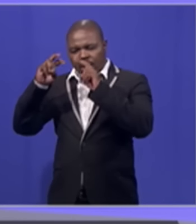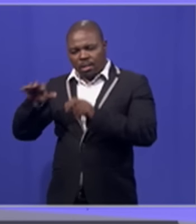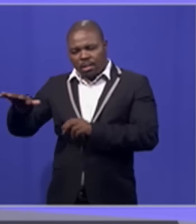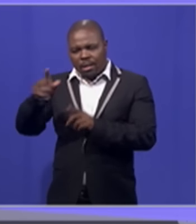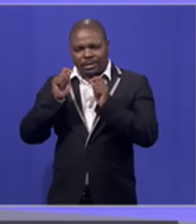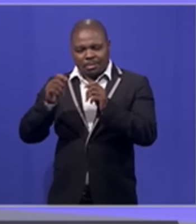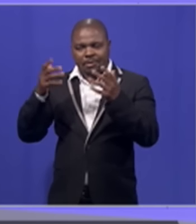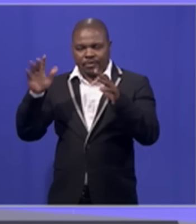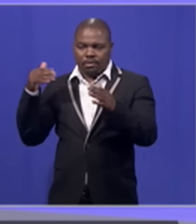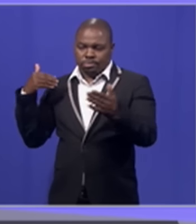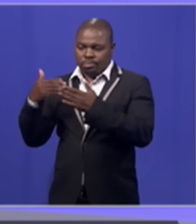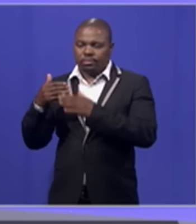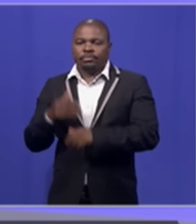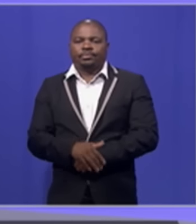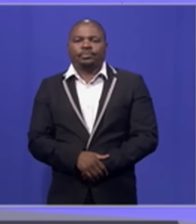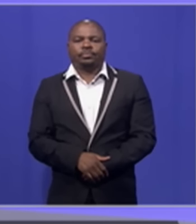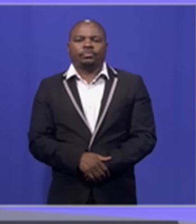la dipalangwang.